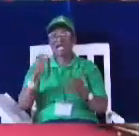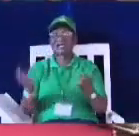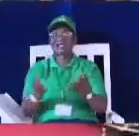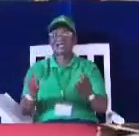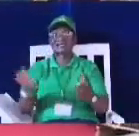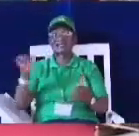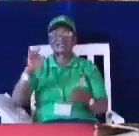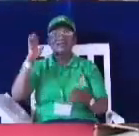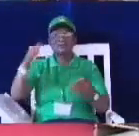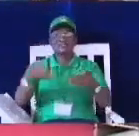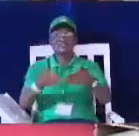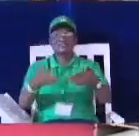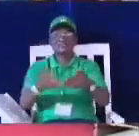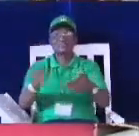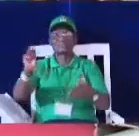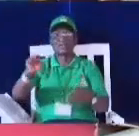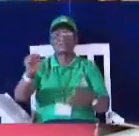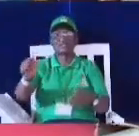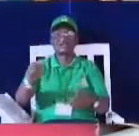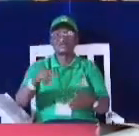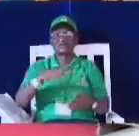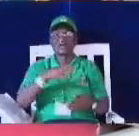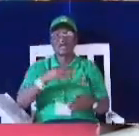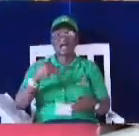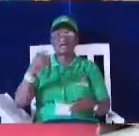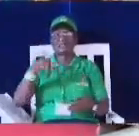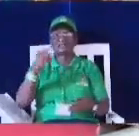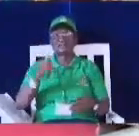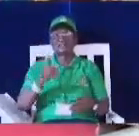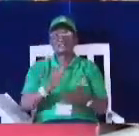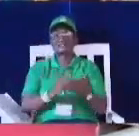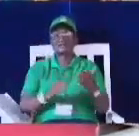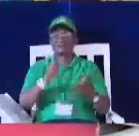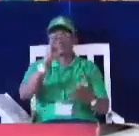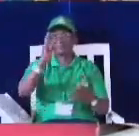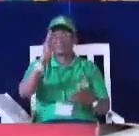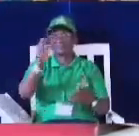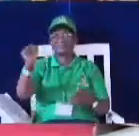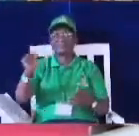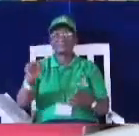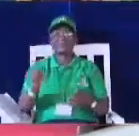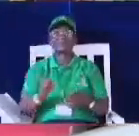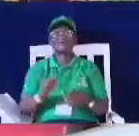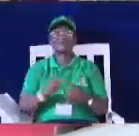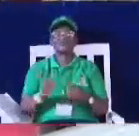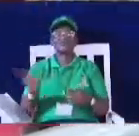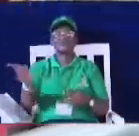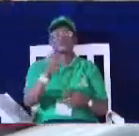say a word of greetings. Over to you, sirs.